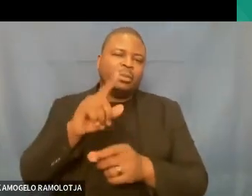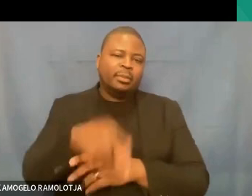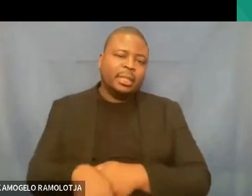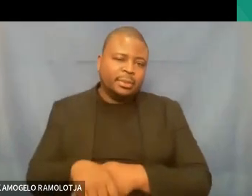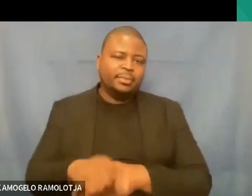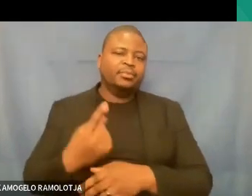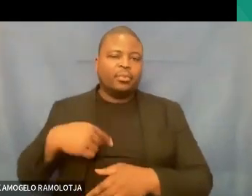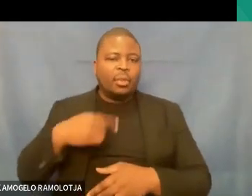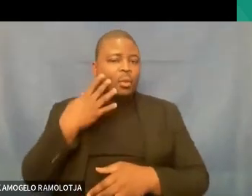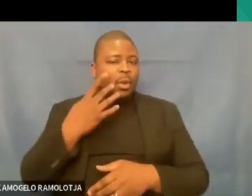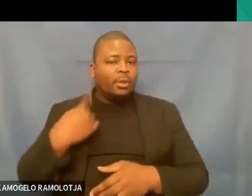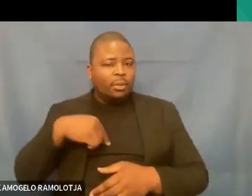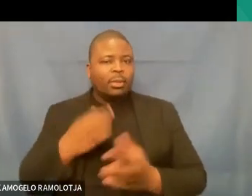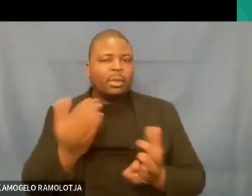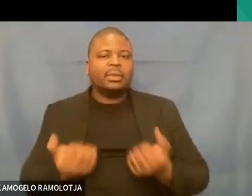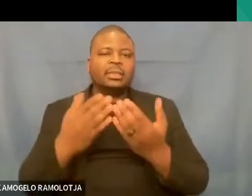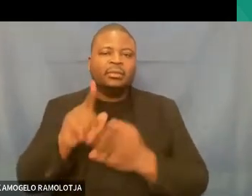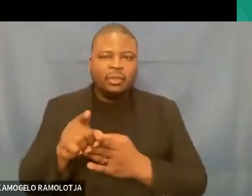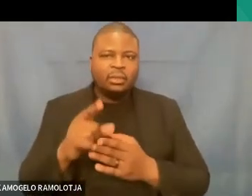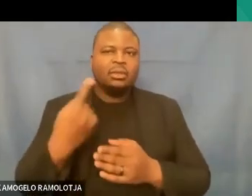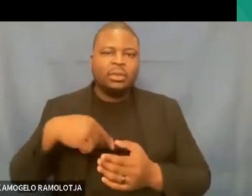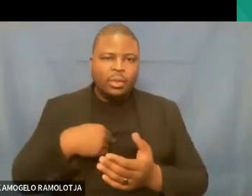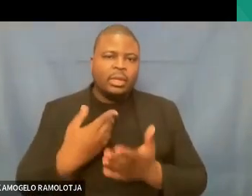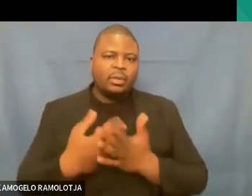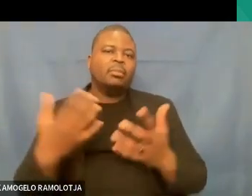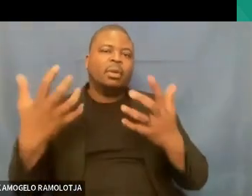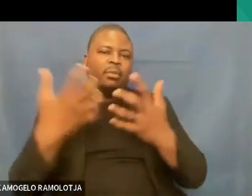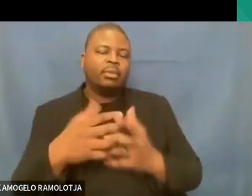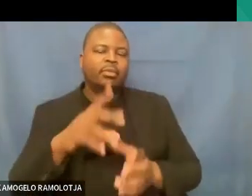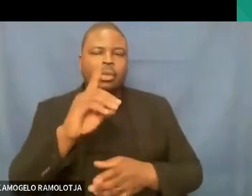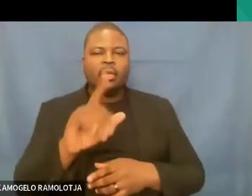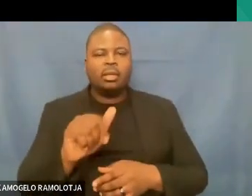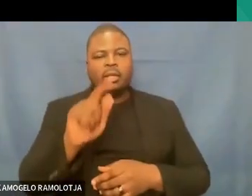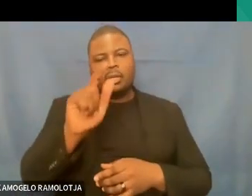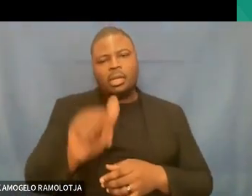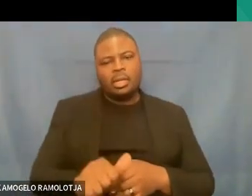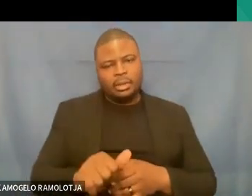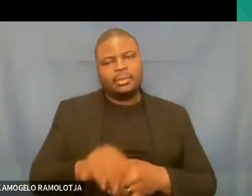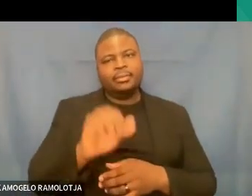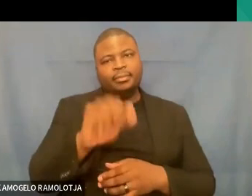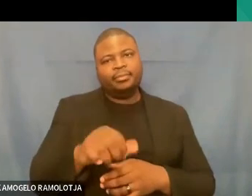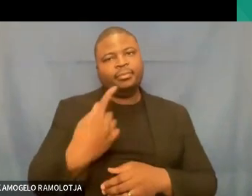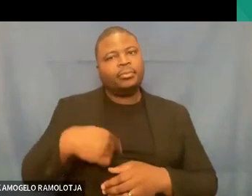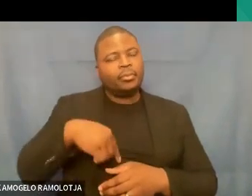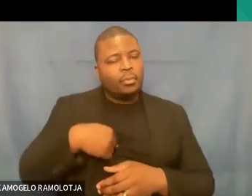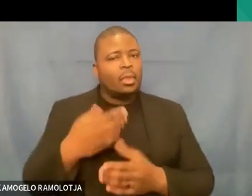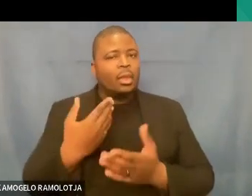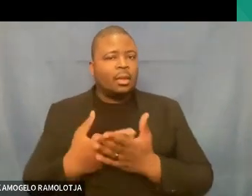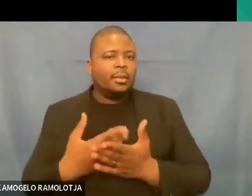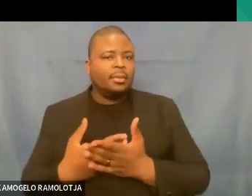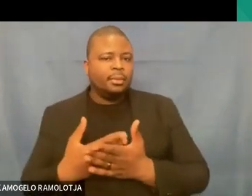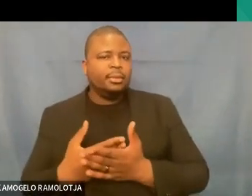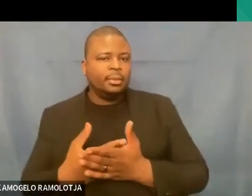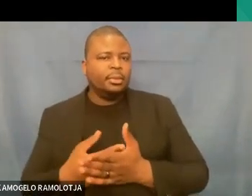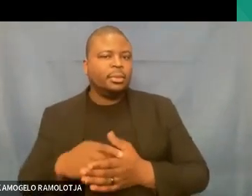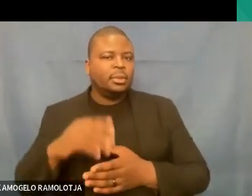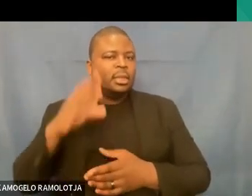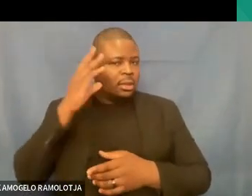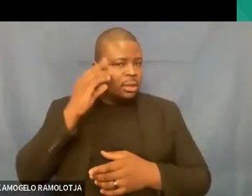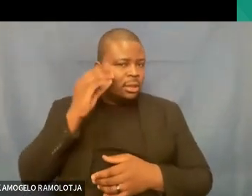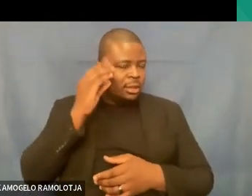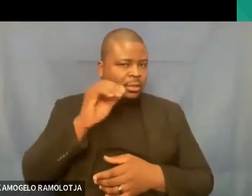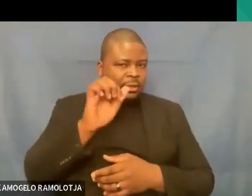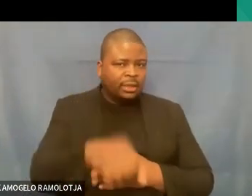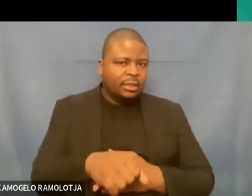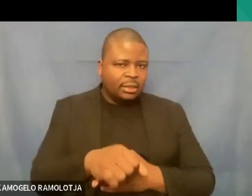also provide the data that speaks to that. We want to also ensure that we scale the harm reduction services and safe spaces for